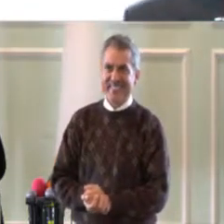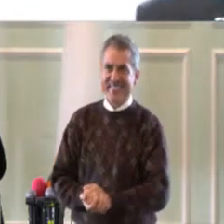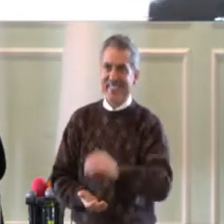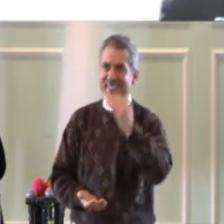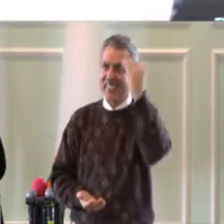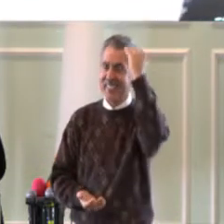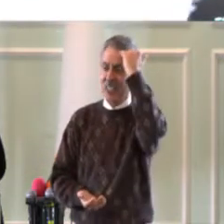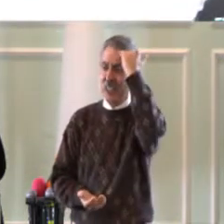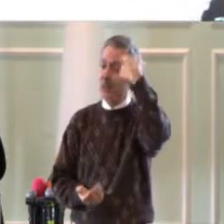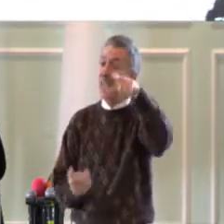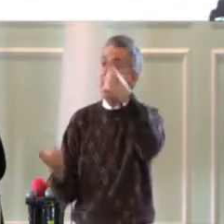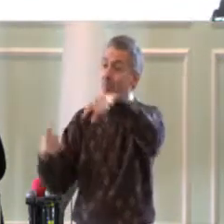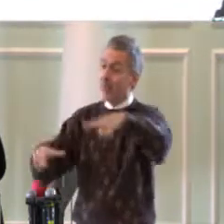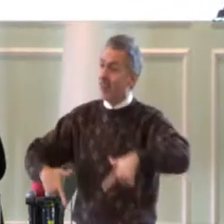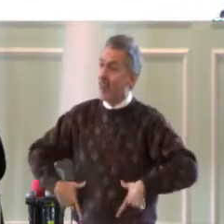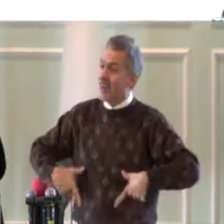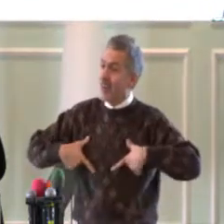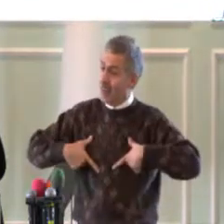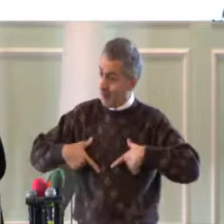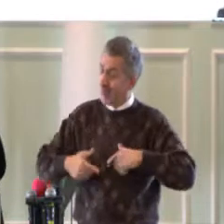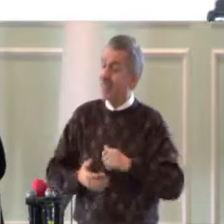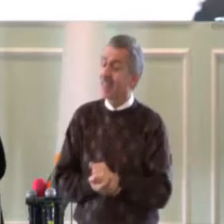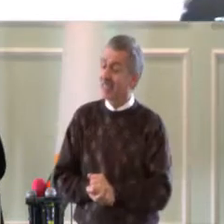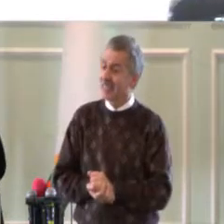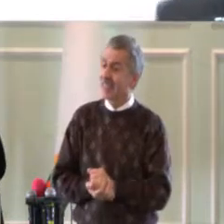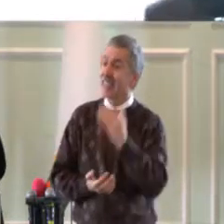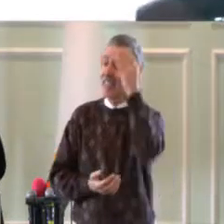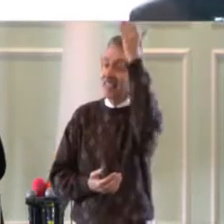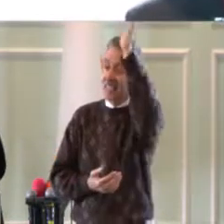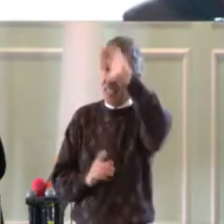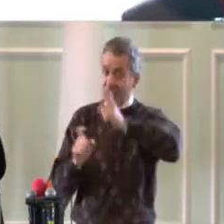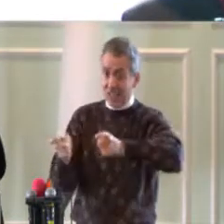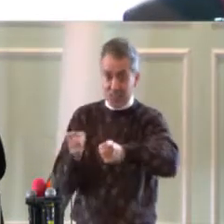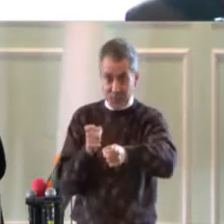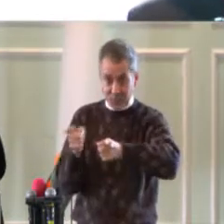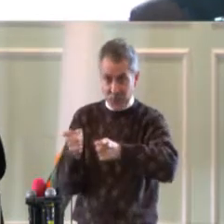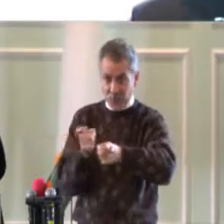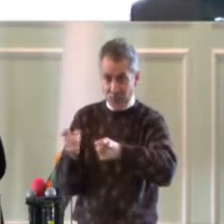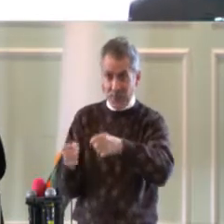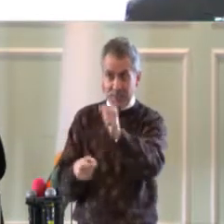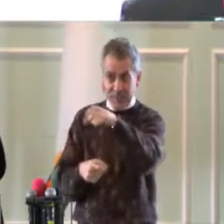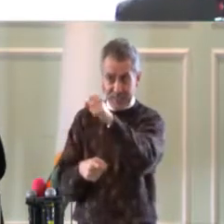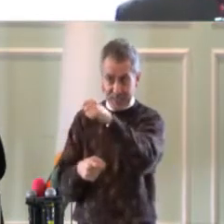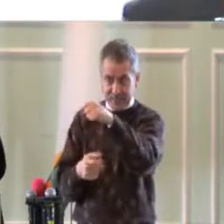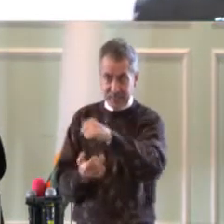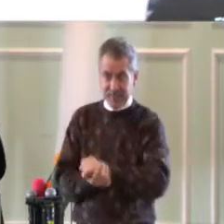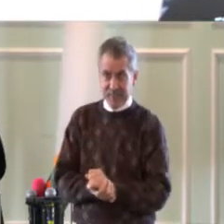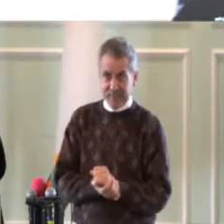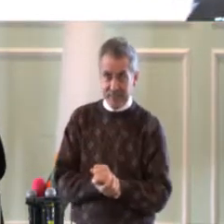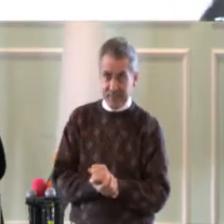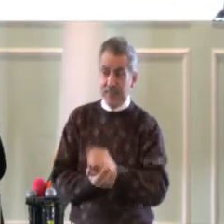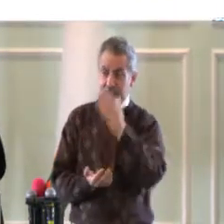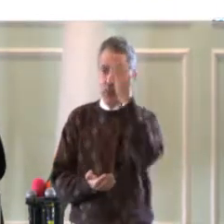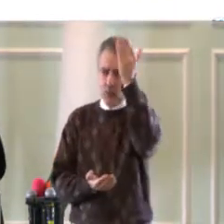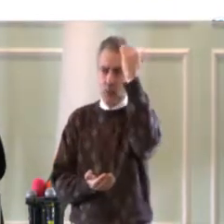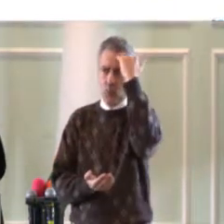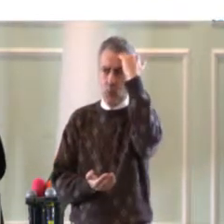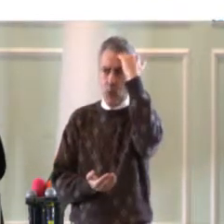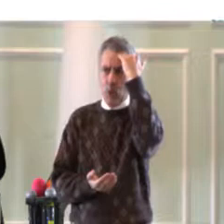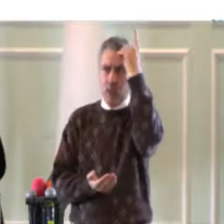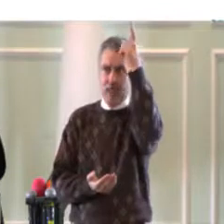in our life. God is in charge. God is in control. it's good to know that he is in charge.